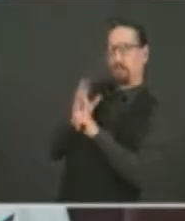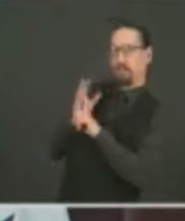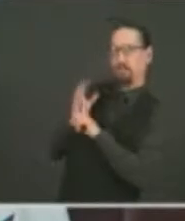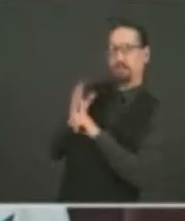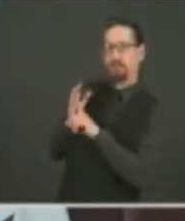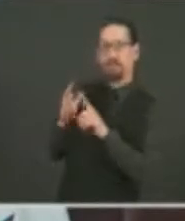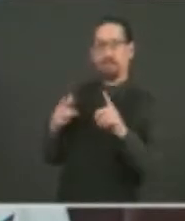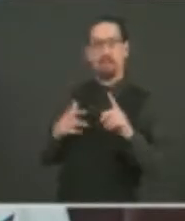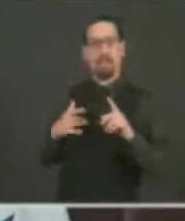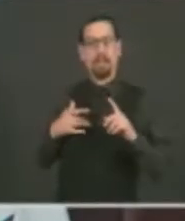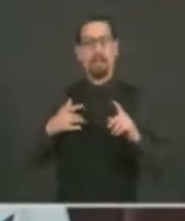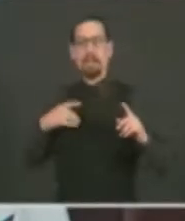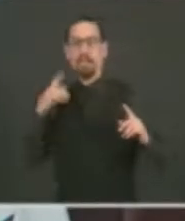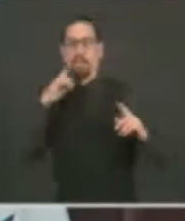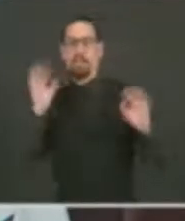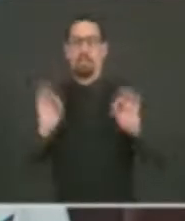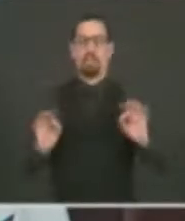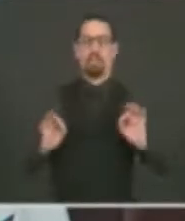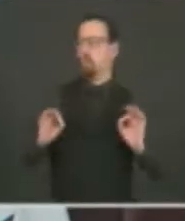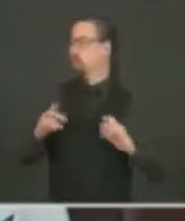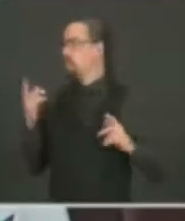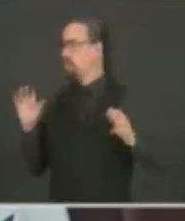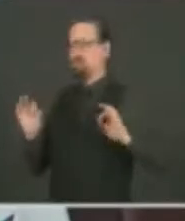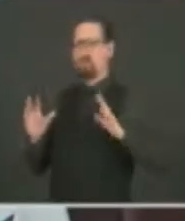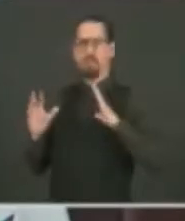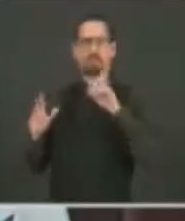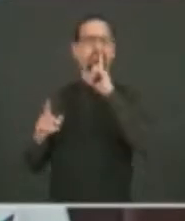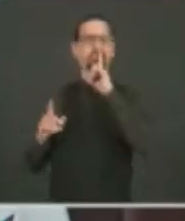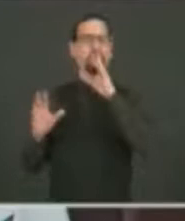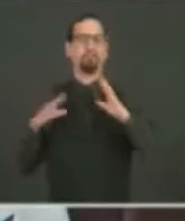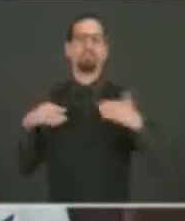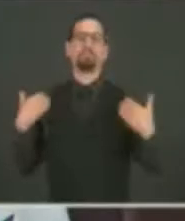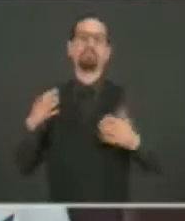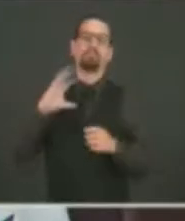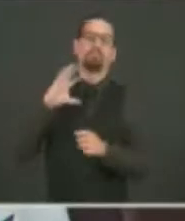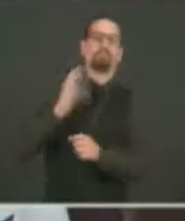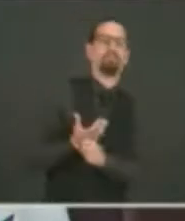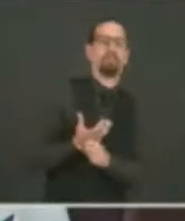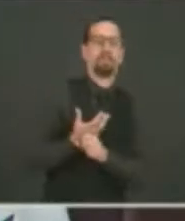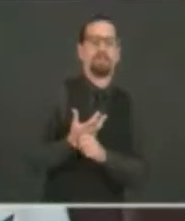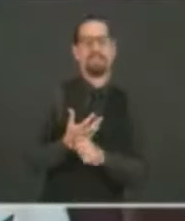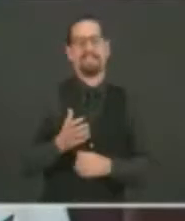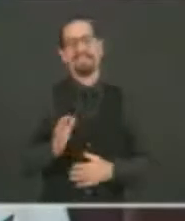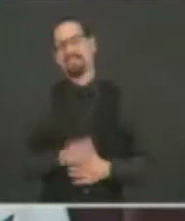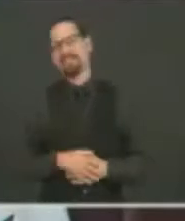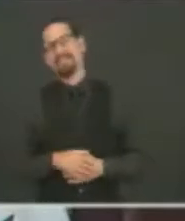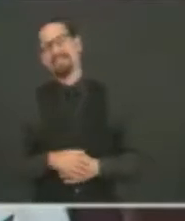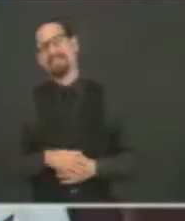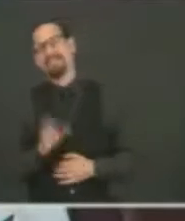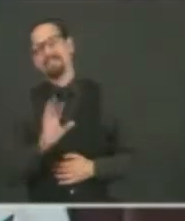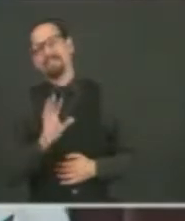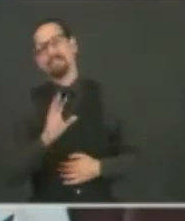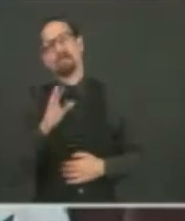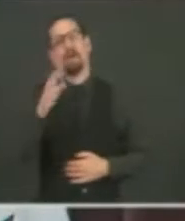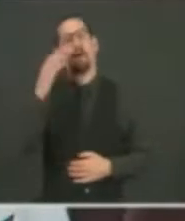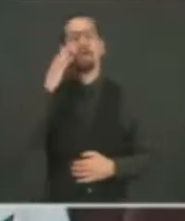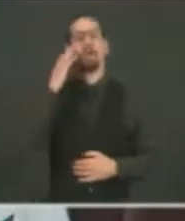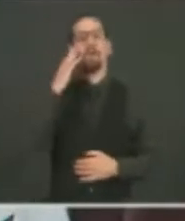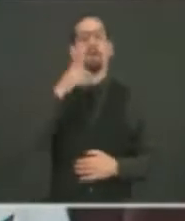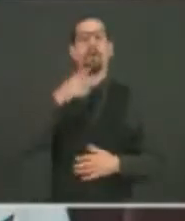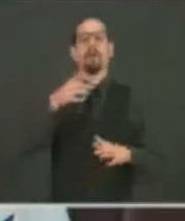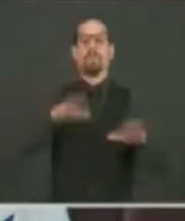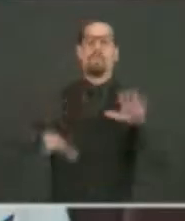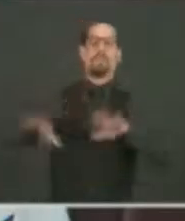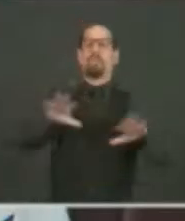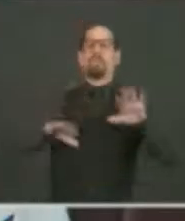to pile into a carpool without a mask. So again, we're all getting used to the new systems, and I would ask you to